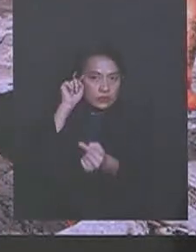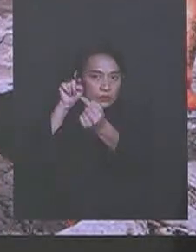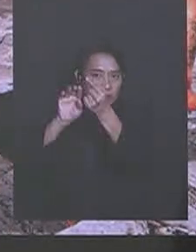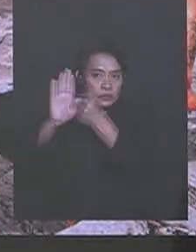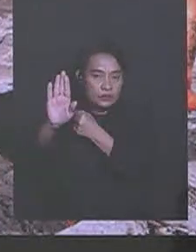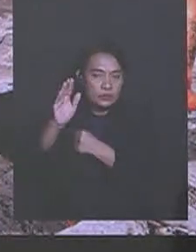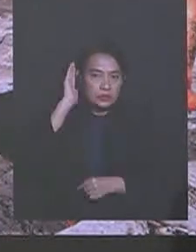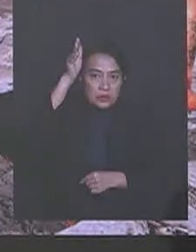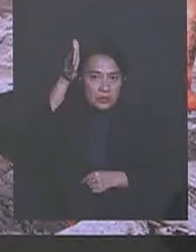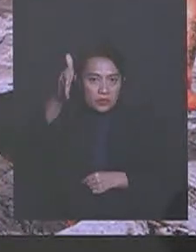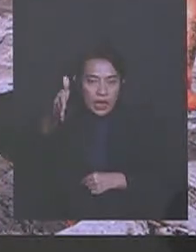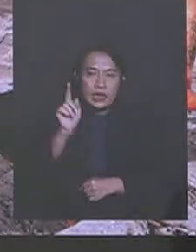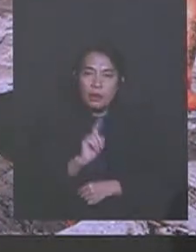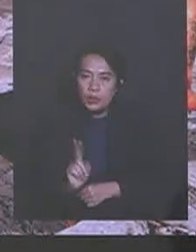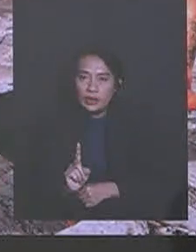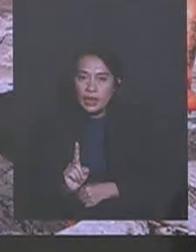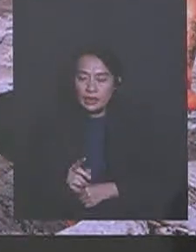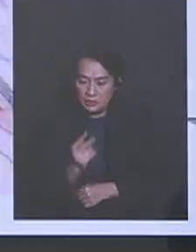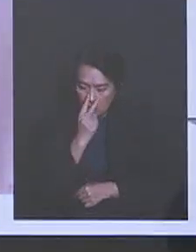case is big.